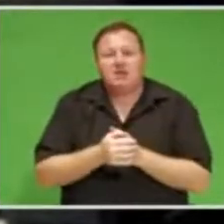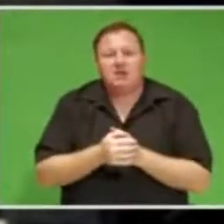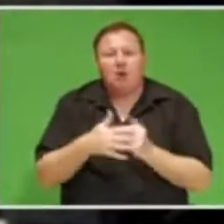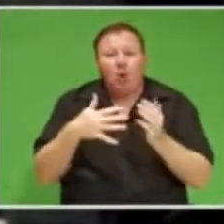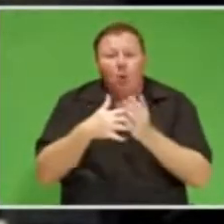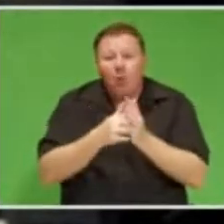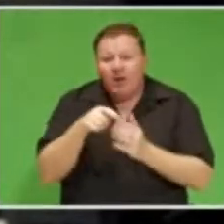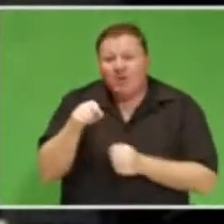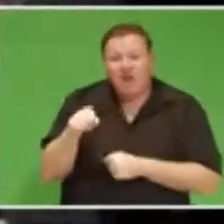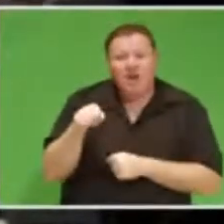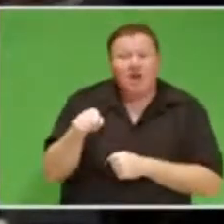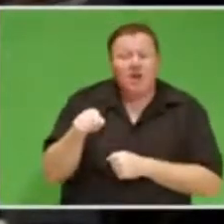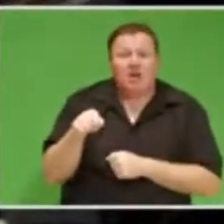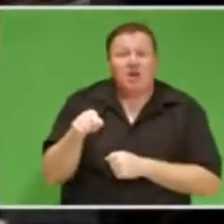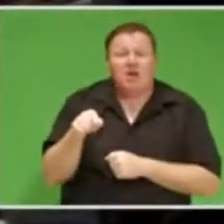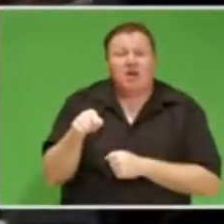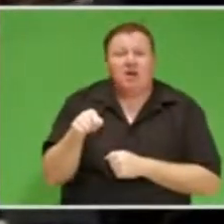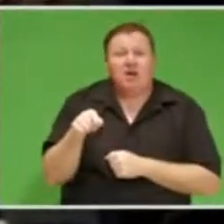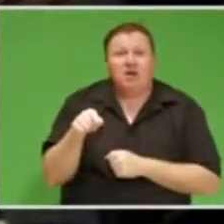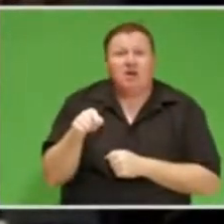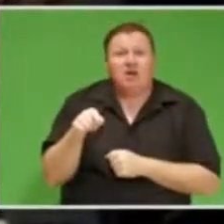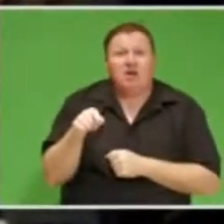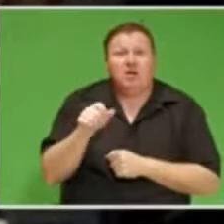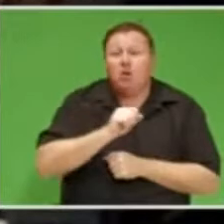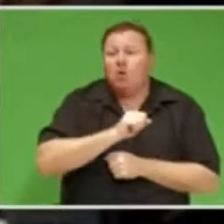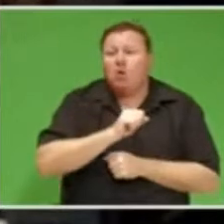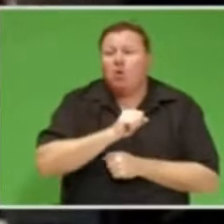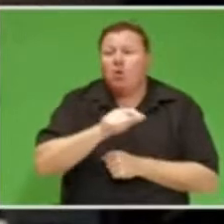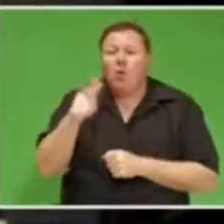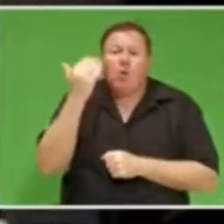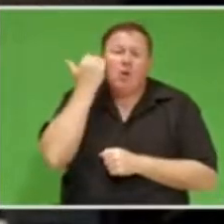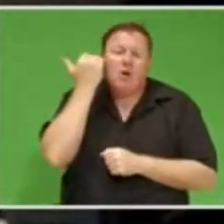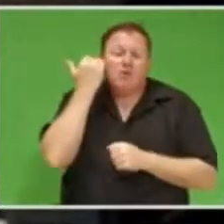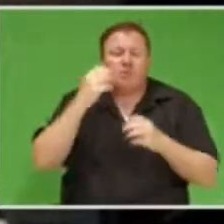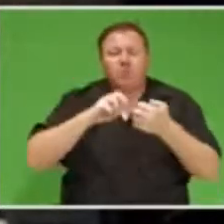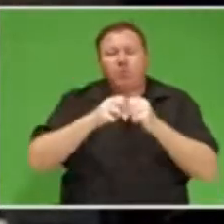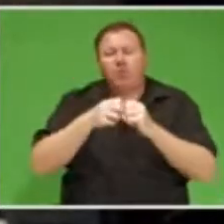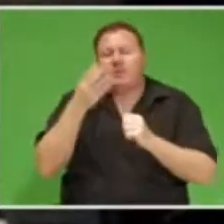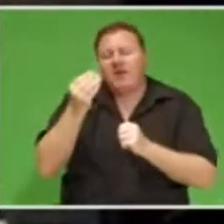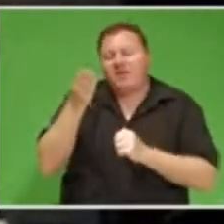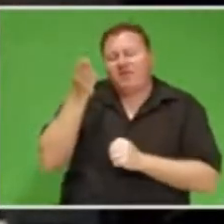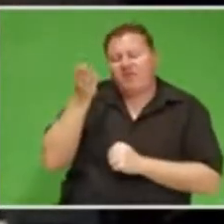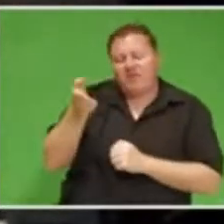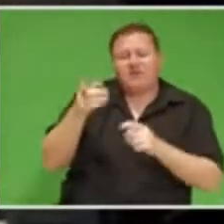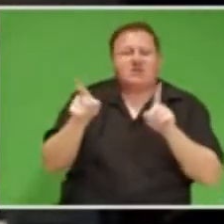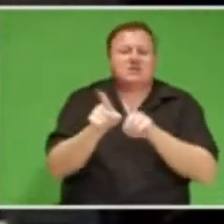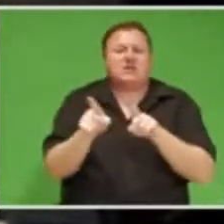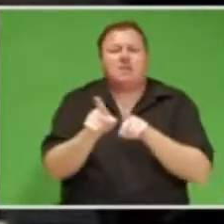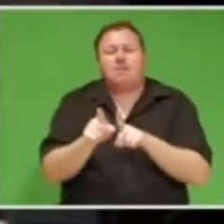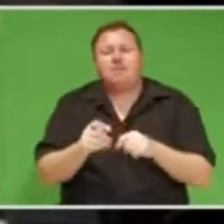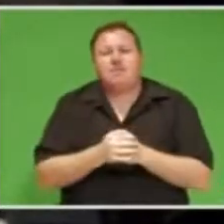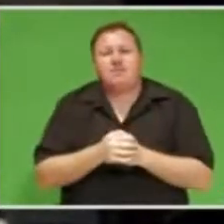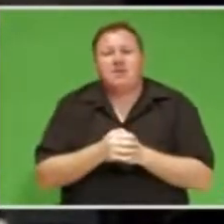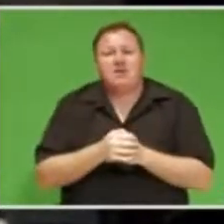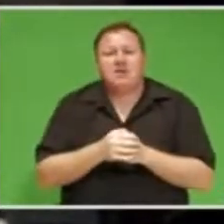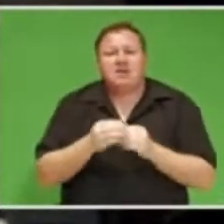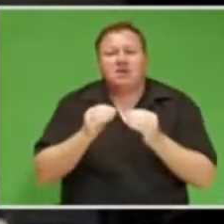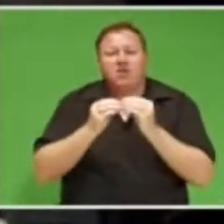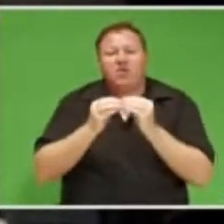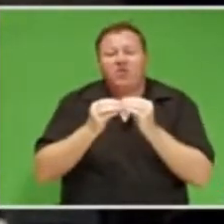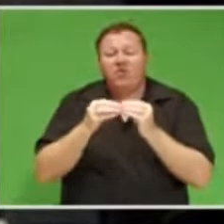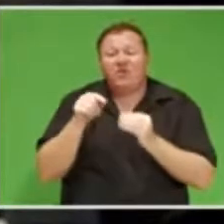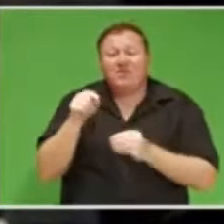weakness across all of government. And to fix this Infrastructure